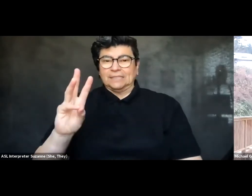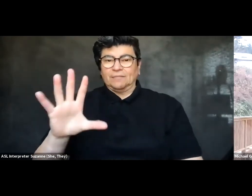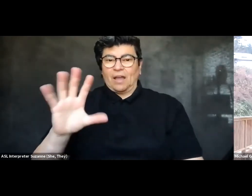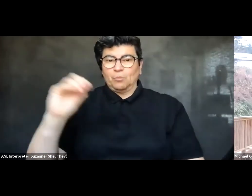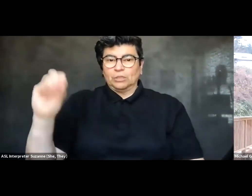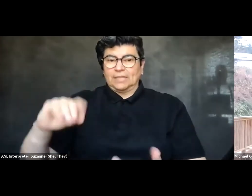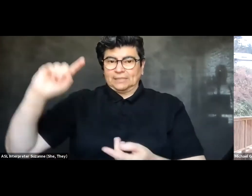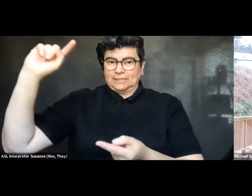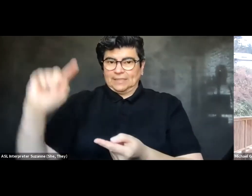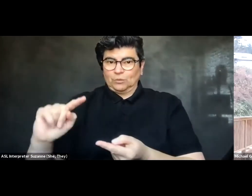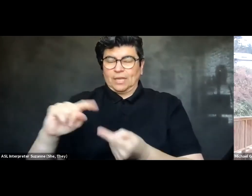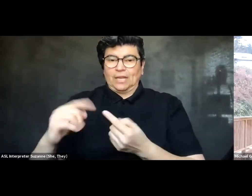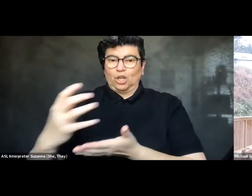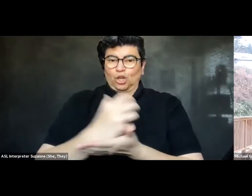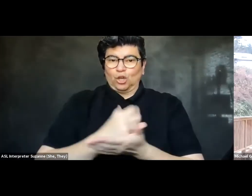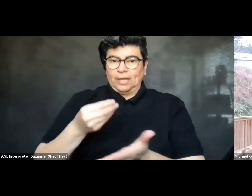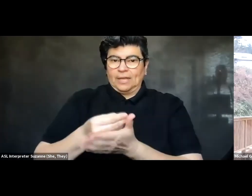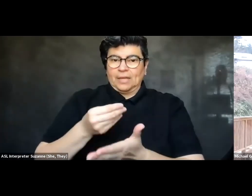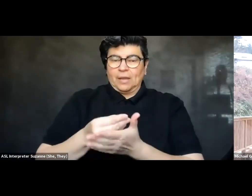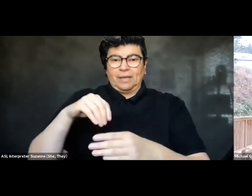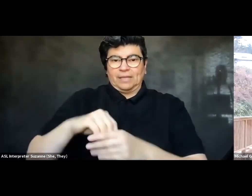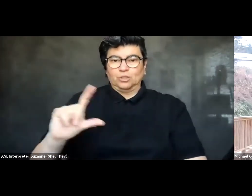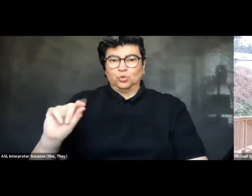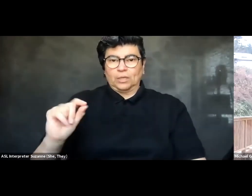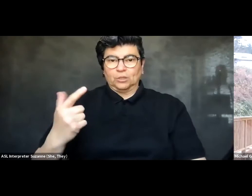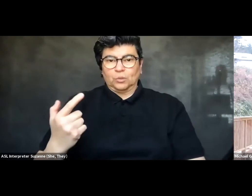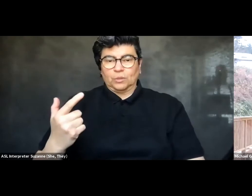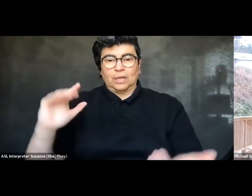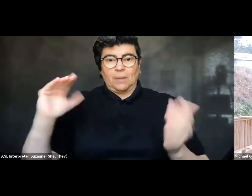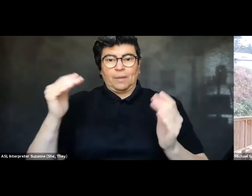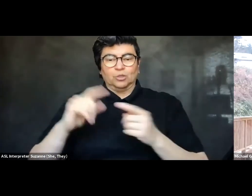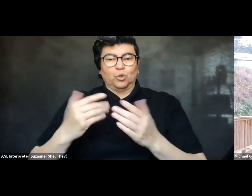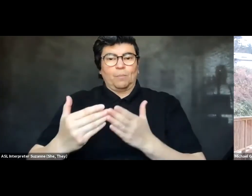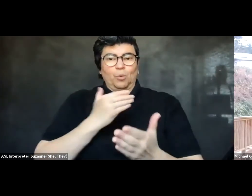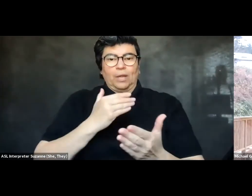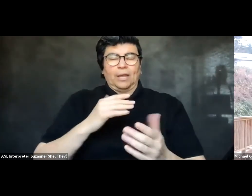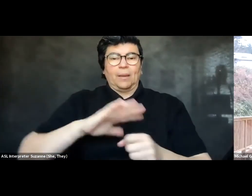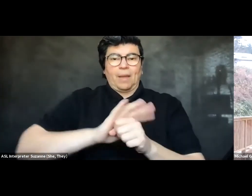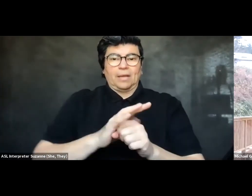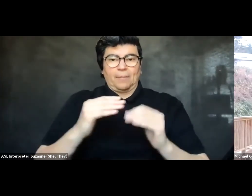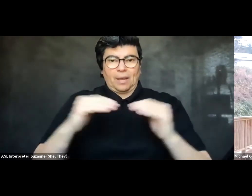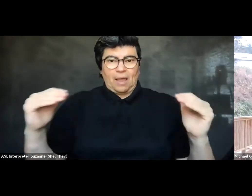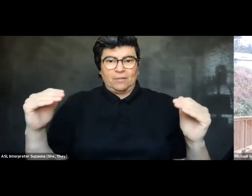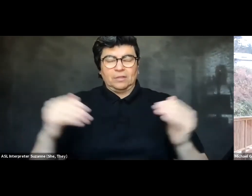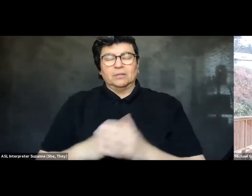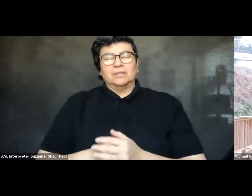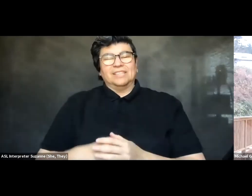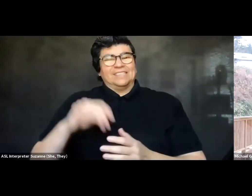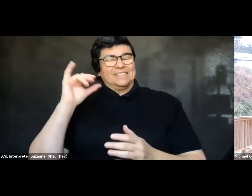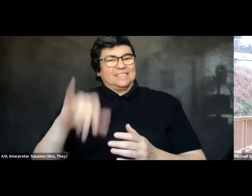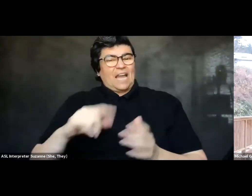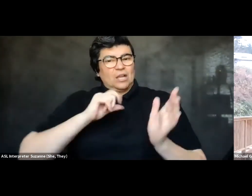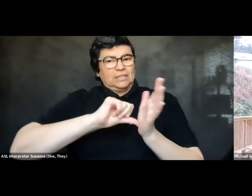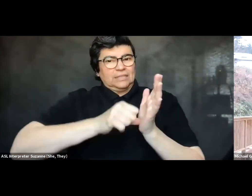65% decrease in earned income in 2021 as compared to pre-pandemic levels. This highlights